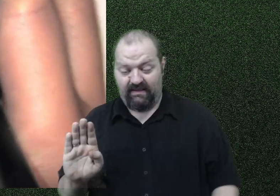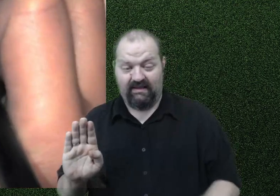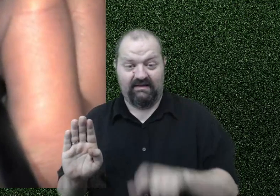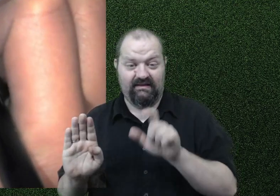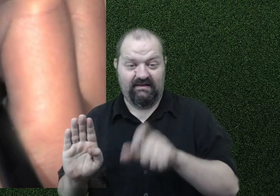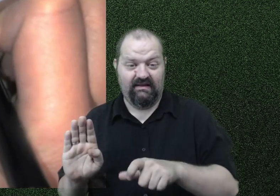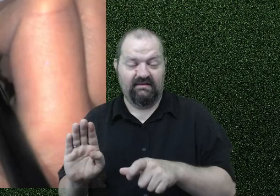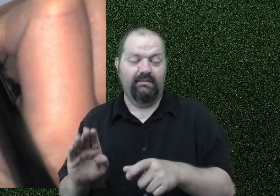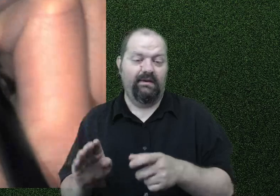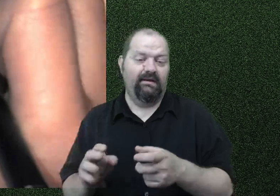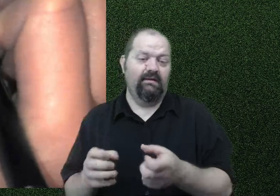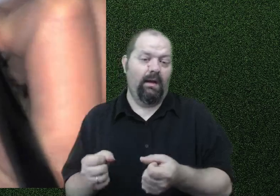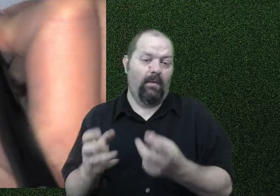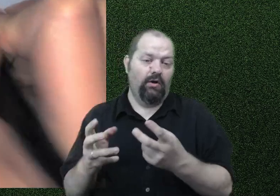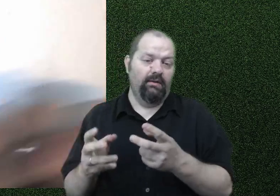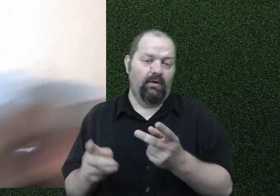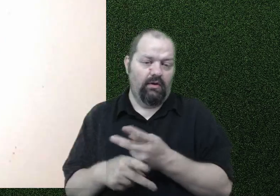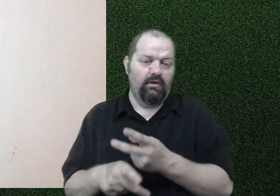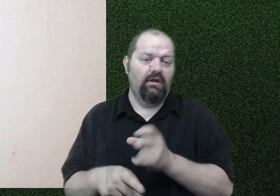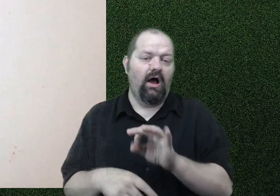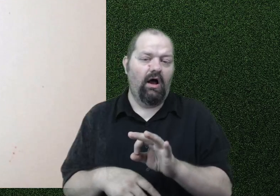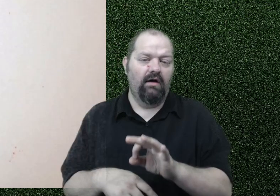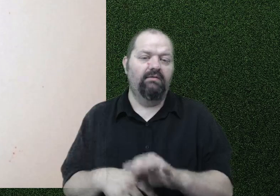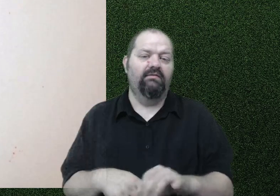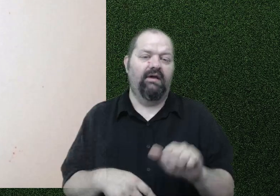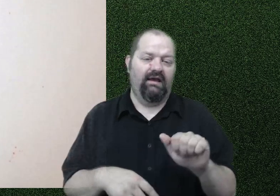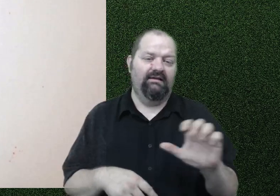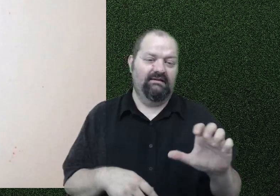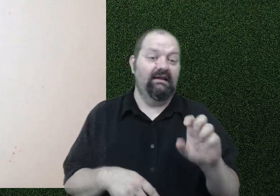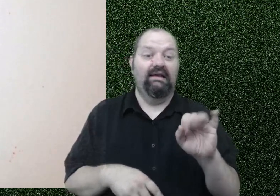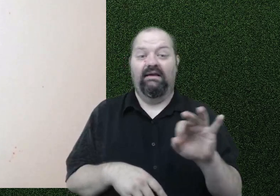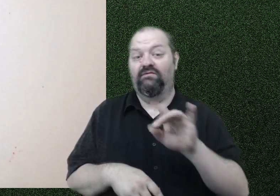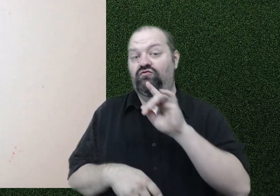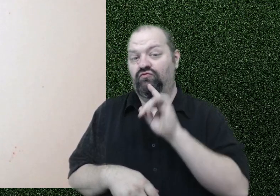of AC if they are truly parallel.